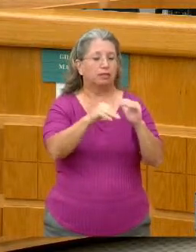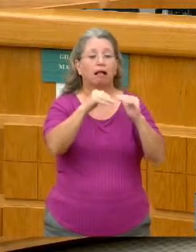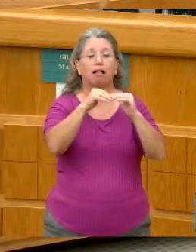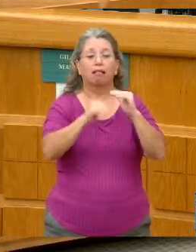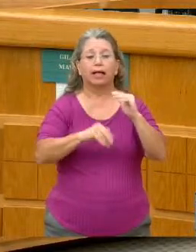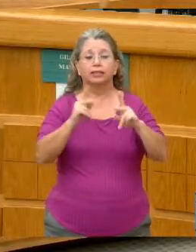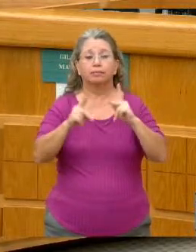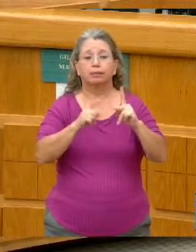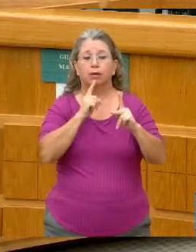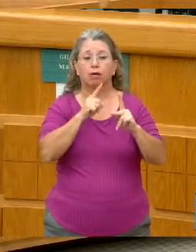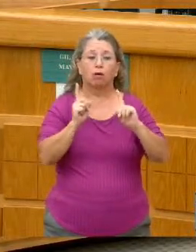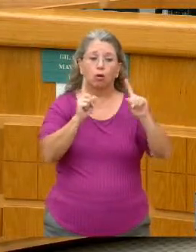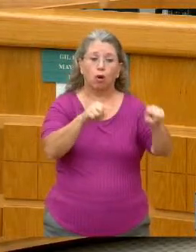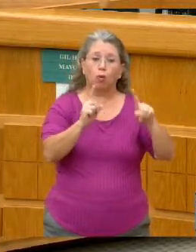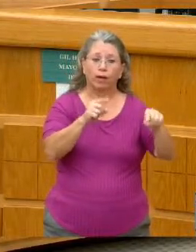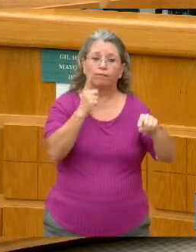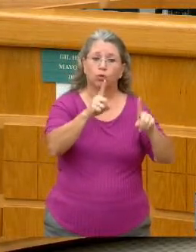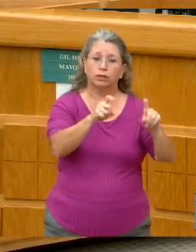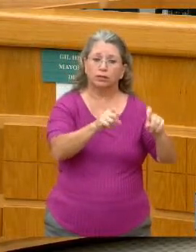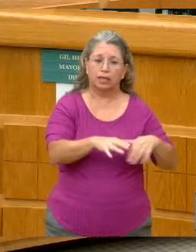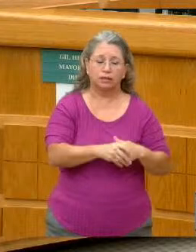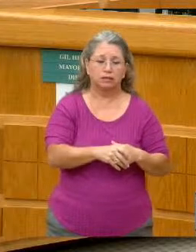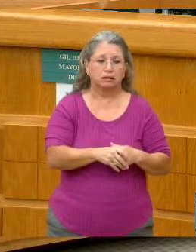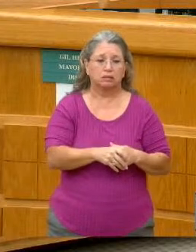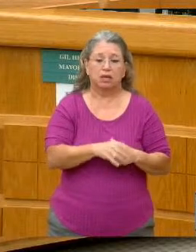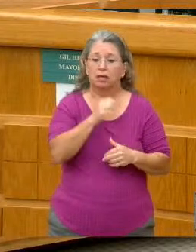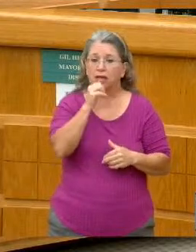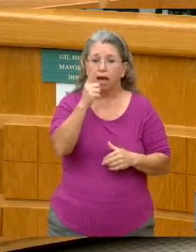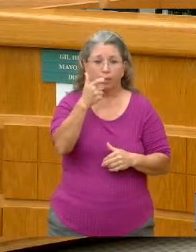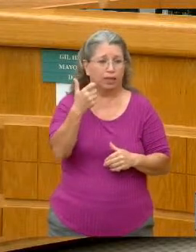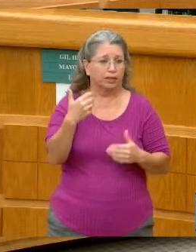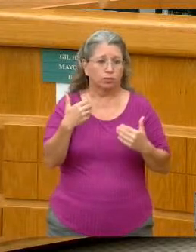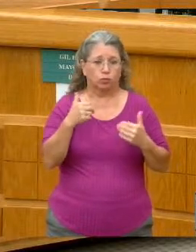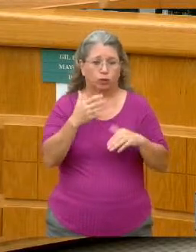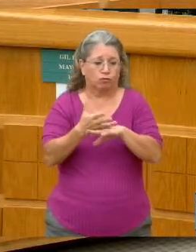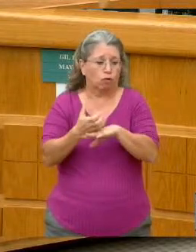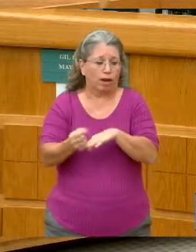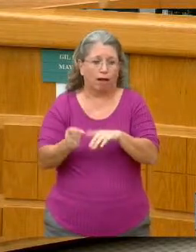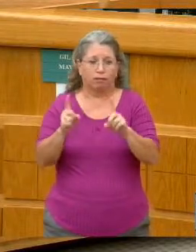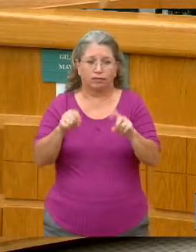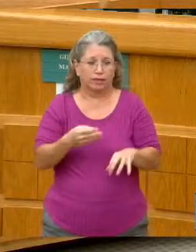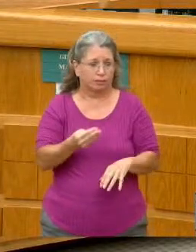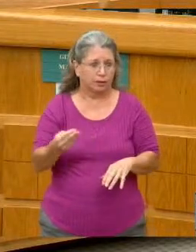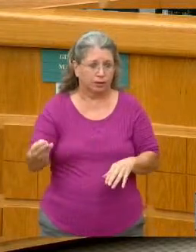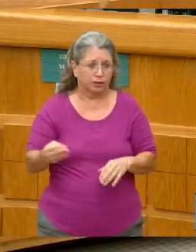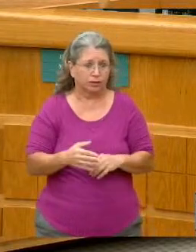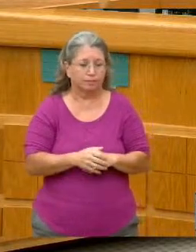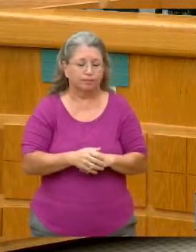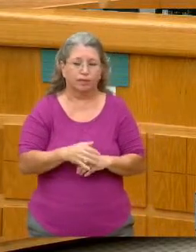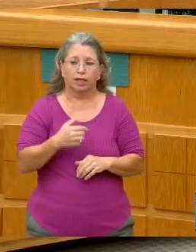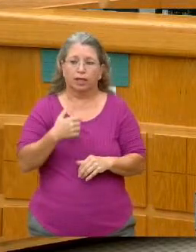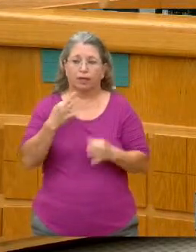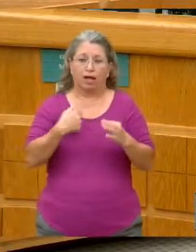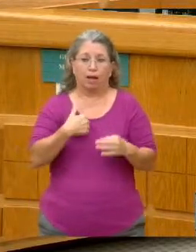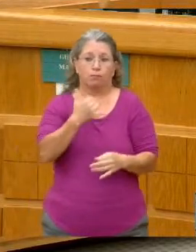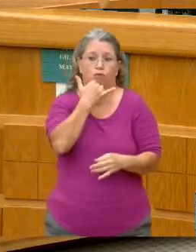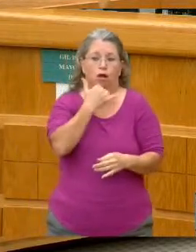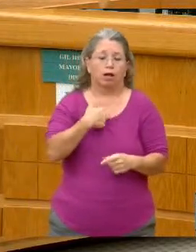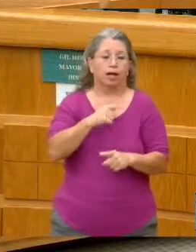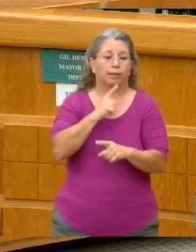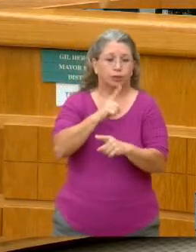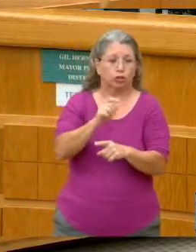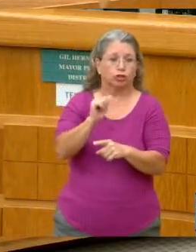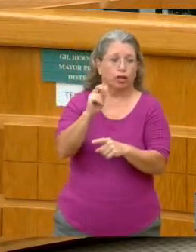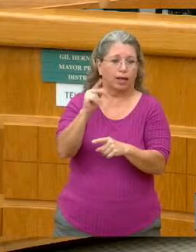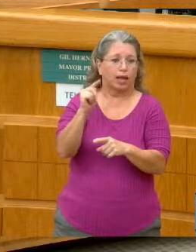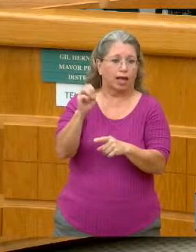a limitation in the tests that are available. And if I'm incorrect, I'm sure that Public Health Director Annette Rodriguez